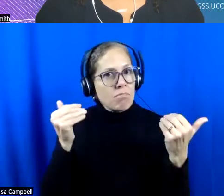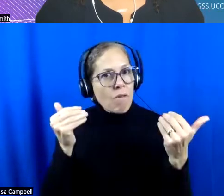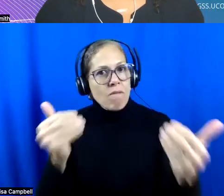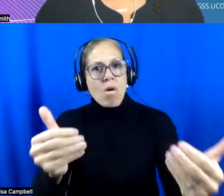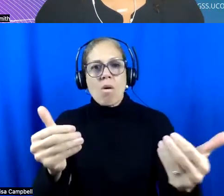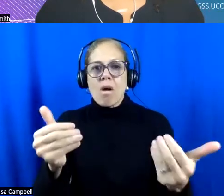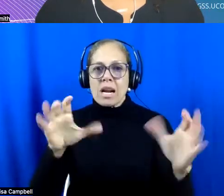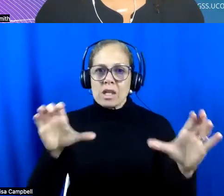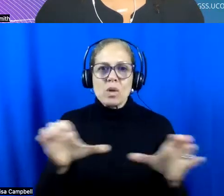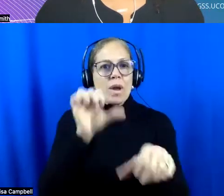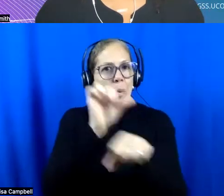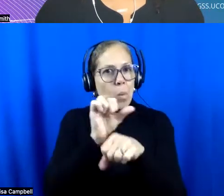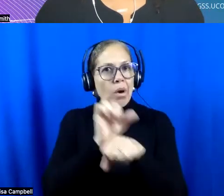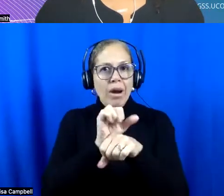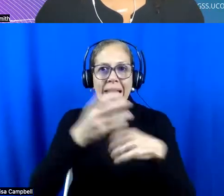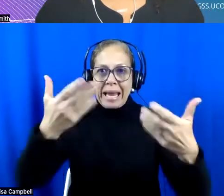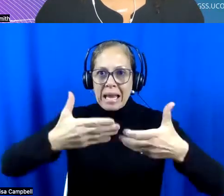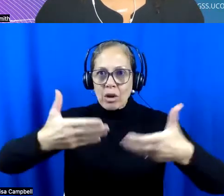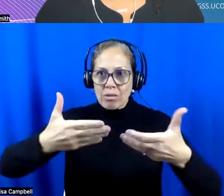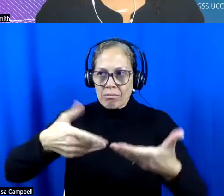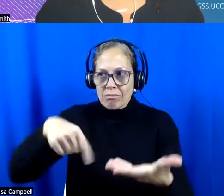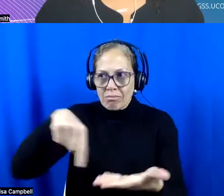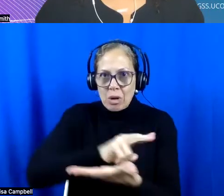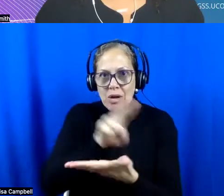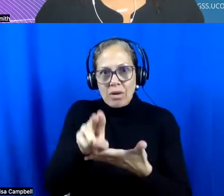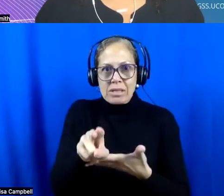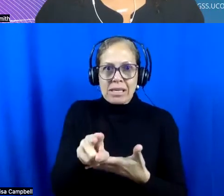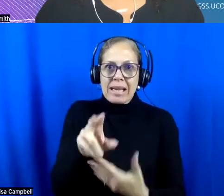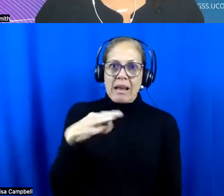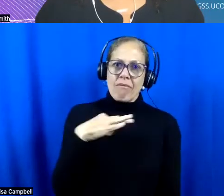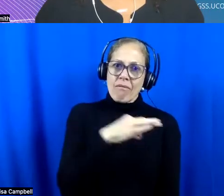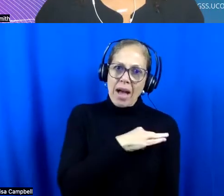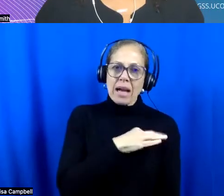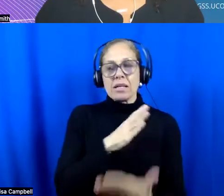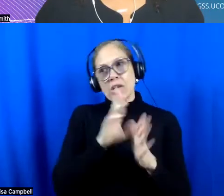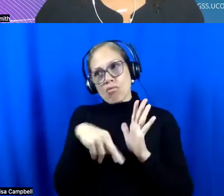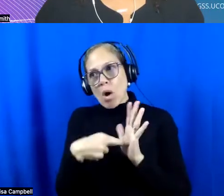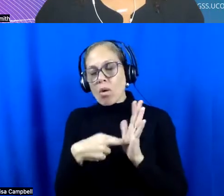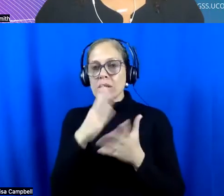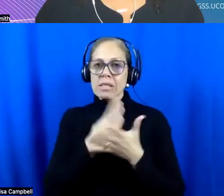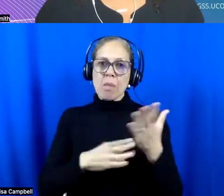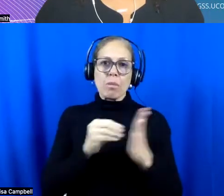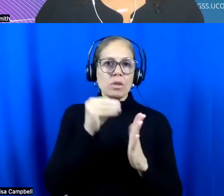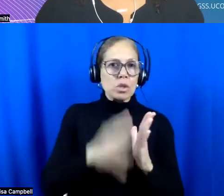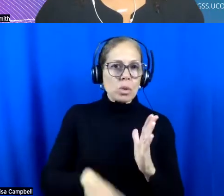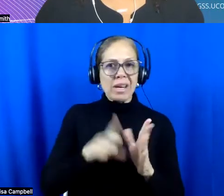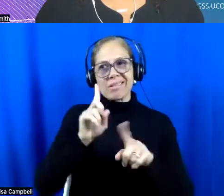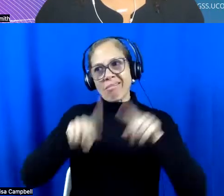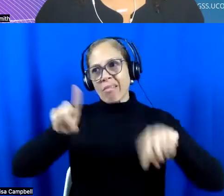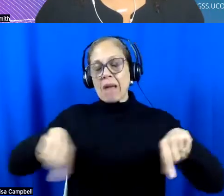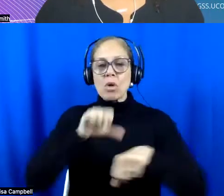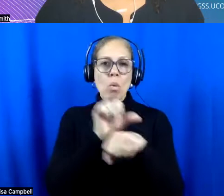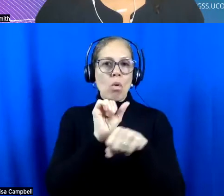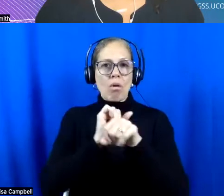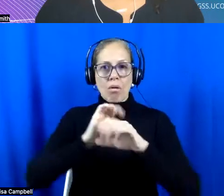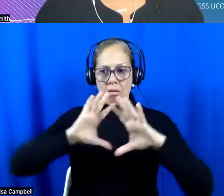as we're doing work at the university. Some of us in faculty roles, some of us doing student affairs work. Like, I think that all of